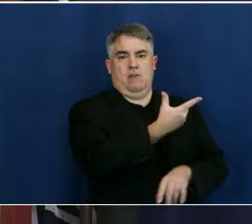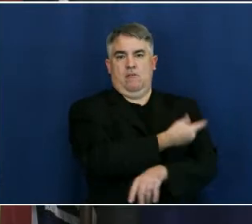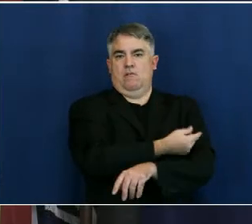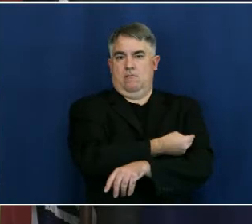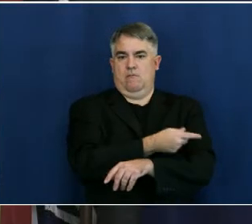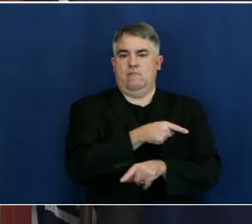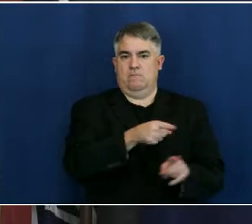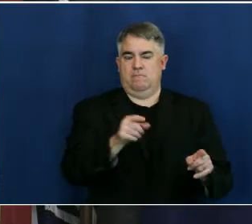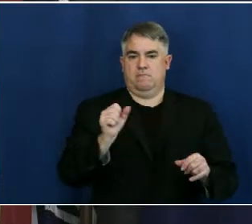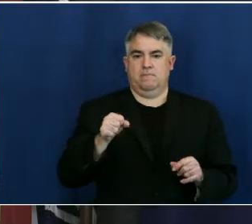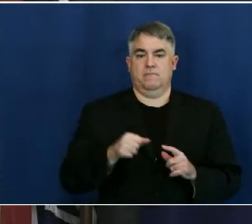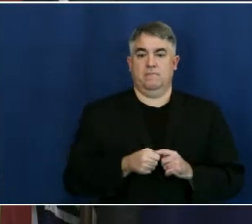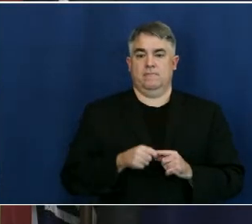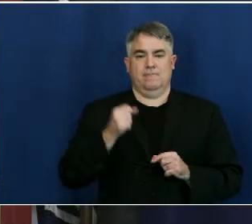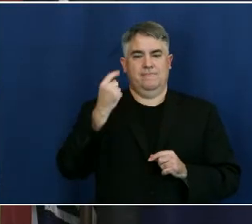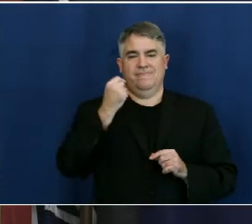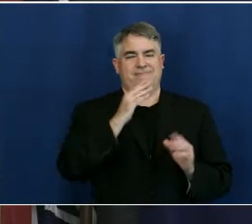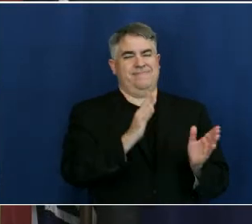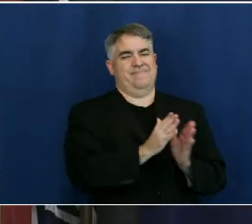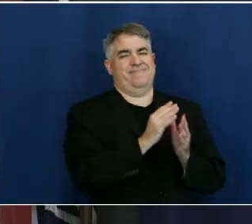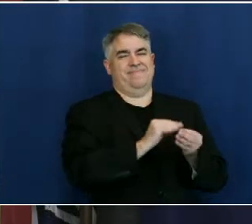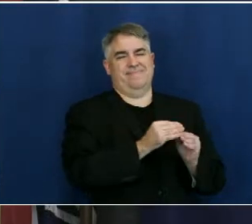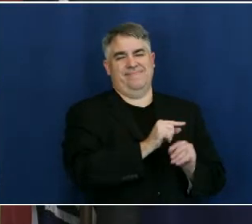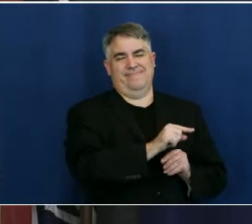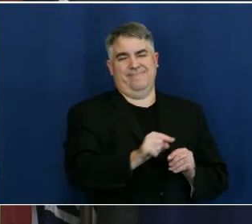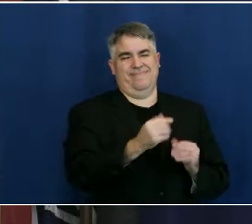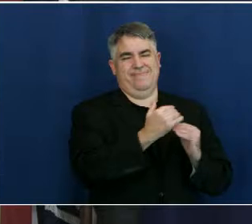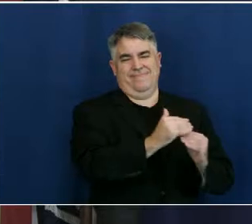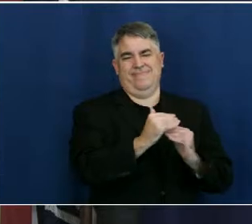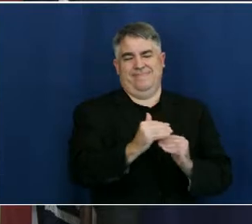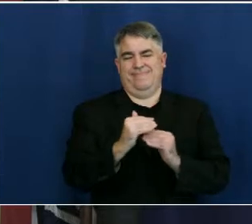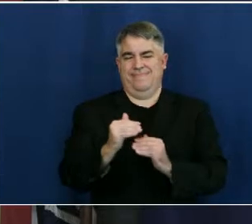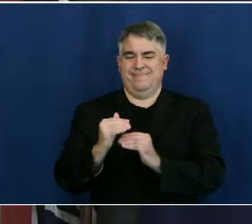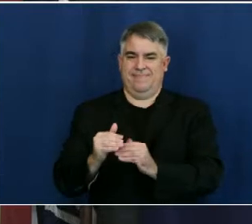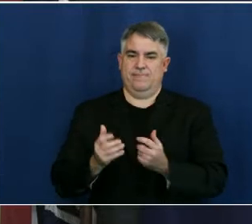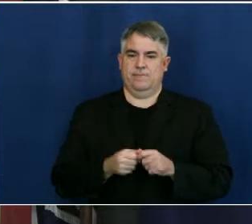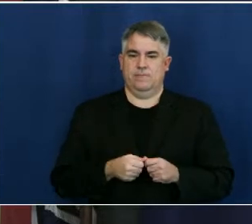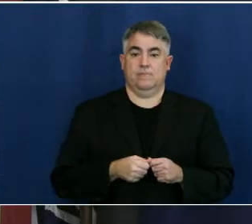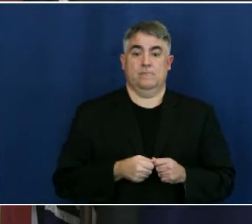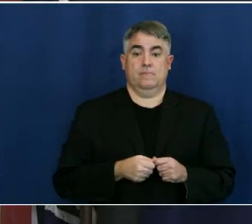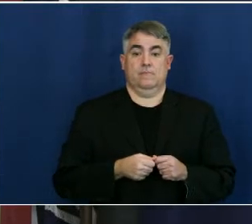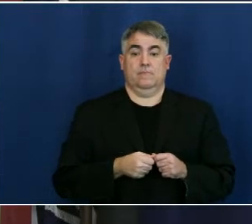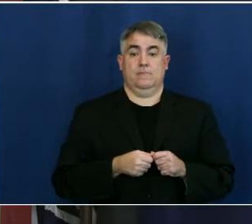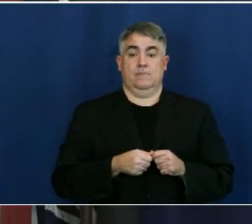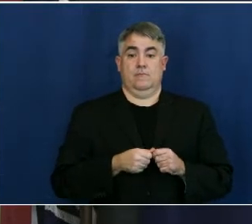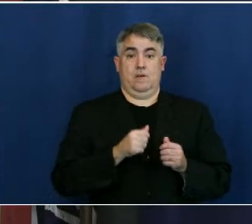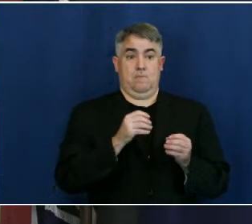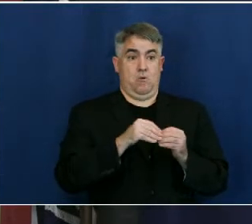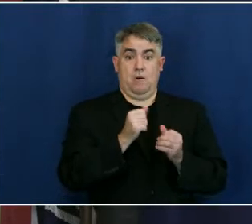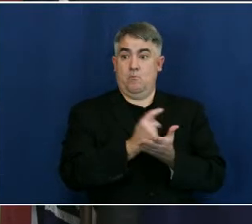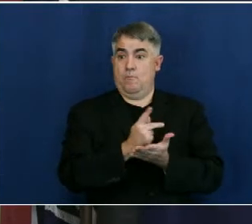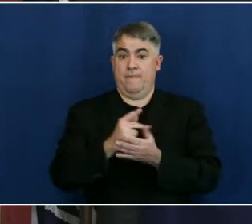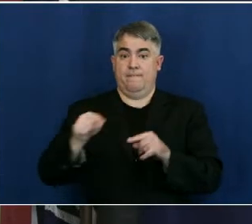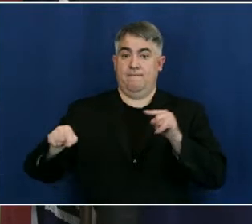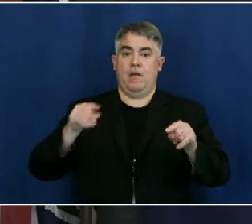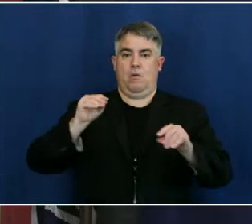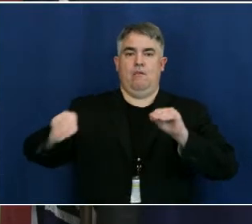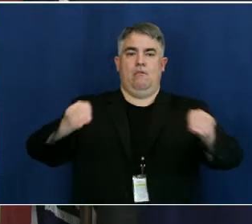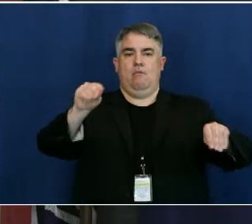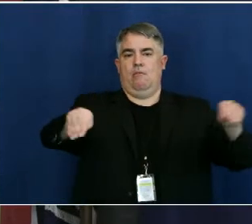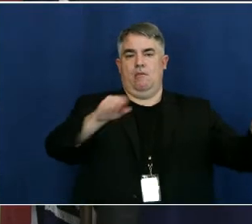the limitations on supply. So those 3, and as more get approved, they'll get added and we'll move forward with